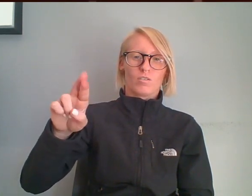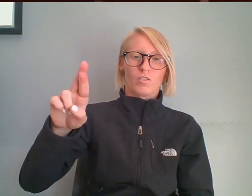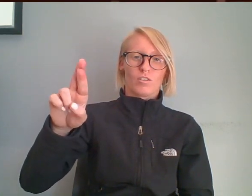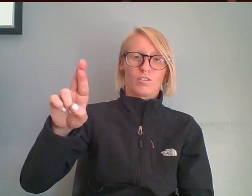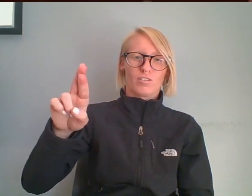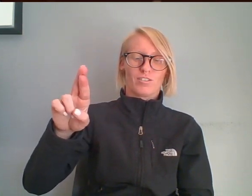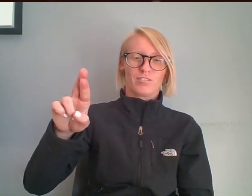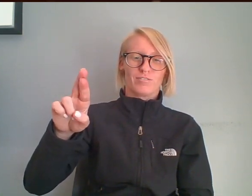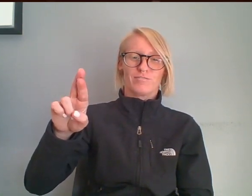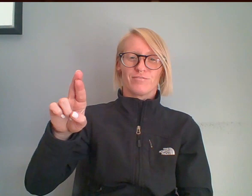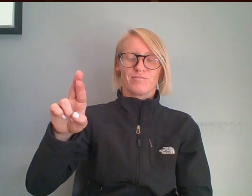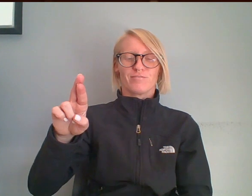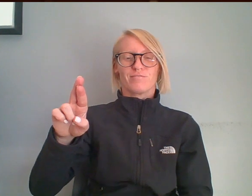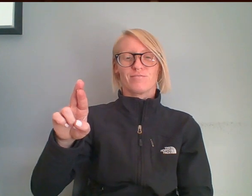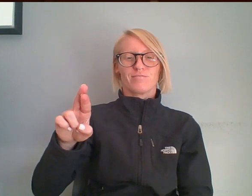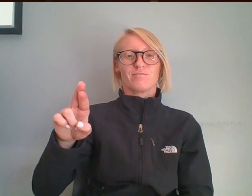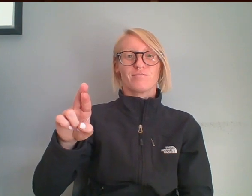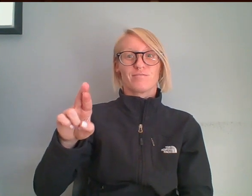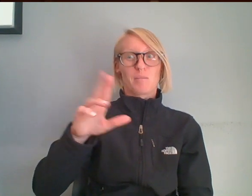TOYOURPARTNER.